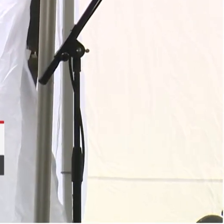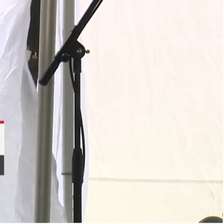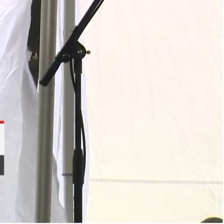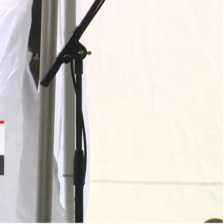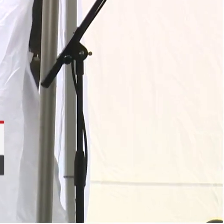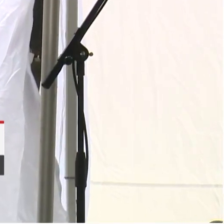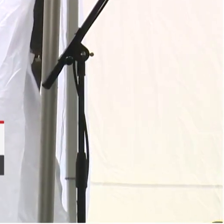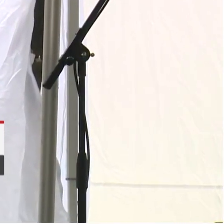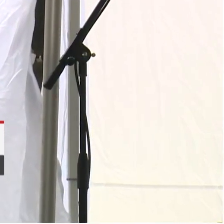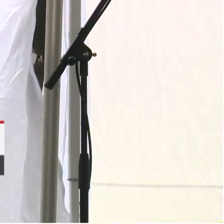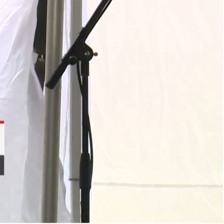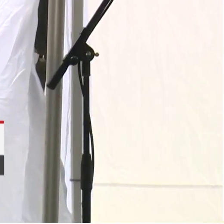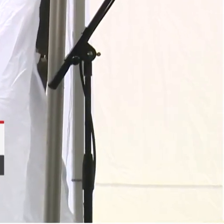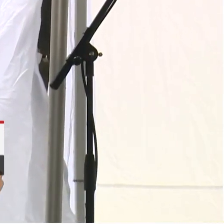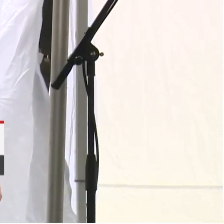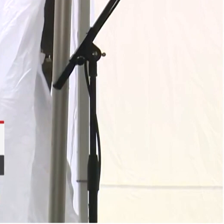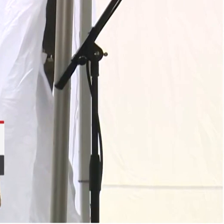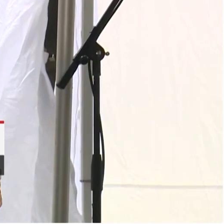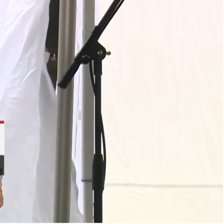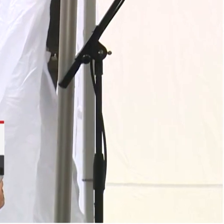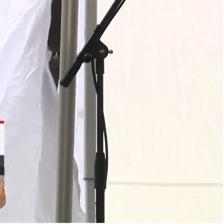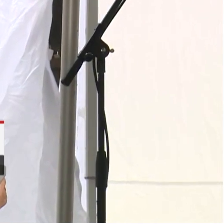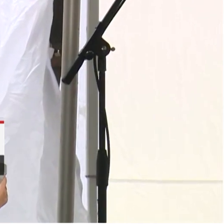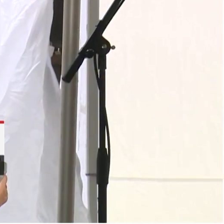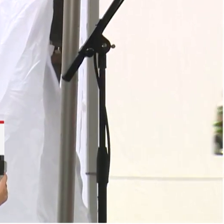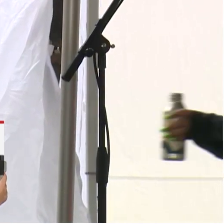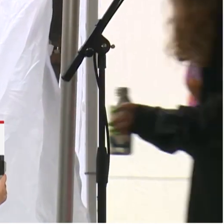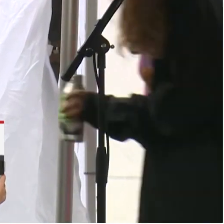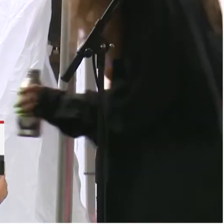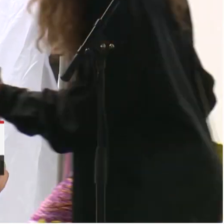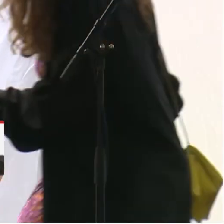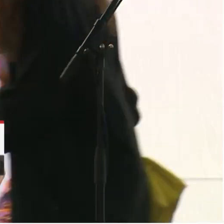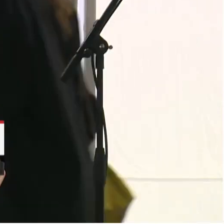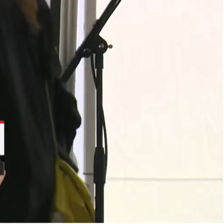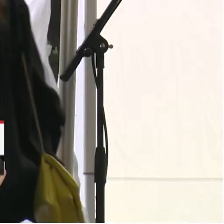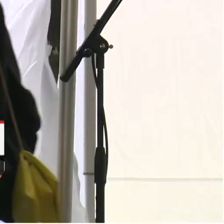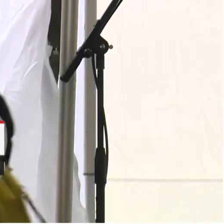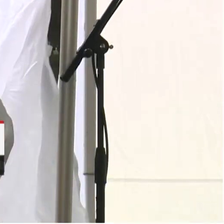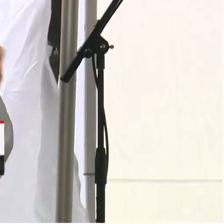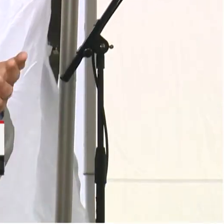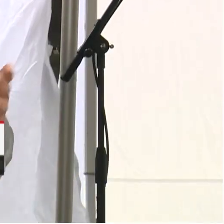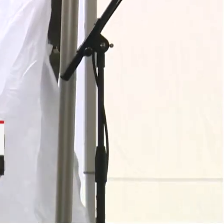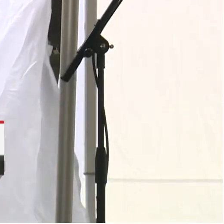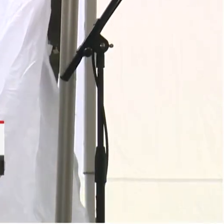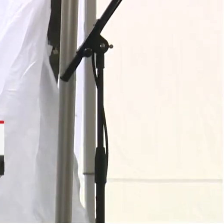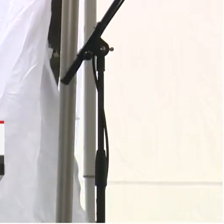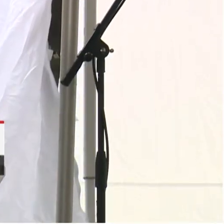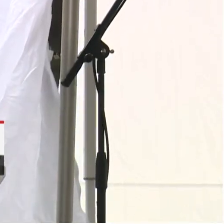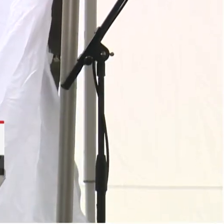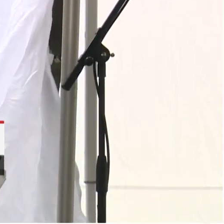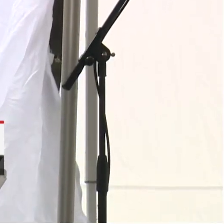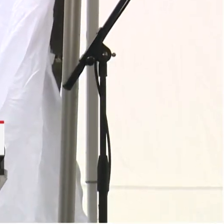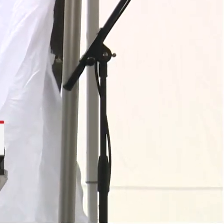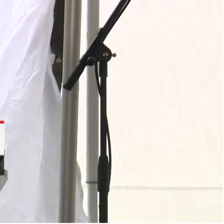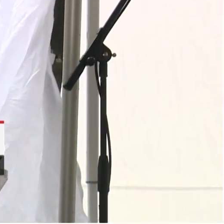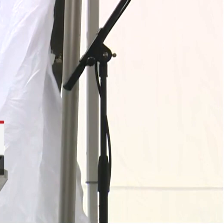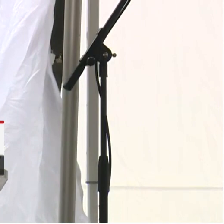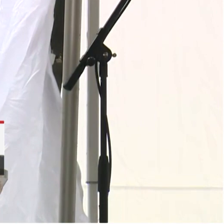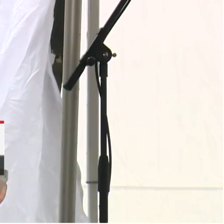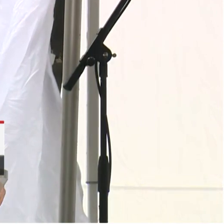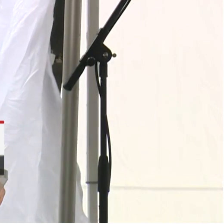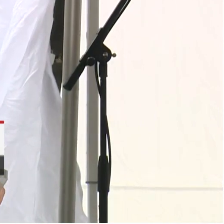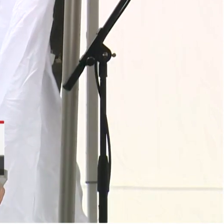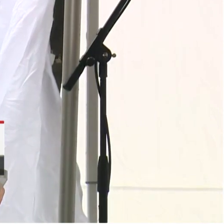number of folks. Everyone you're going to hear from had a significant role, but there's a lot of people here in this audience that also